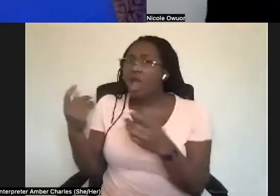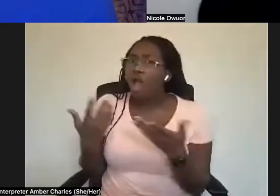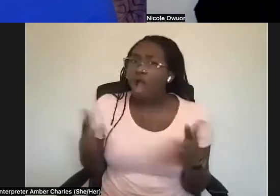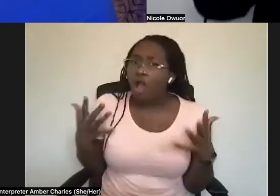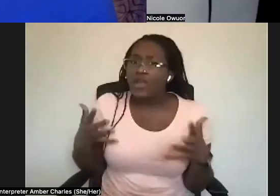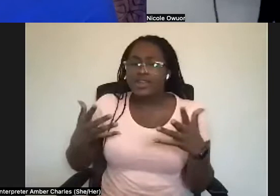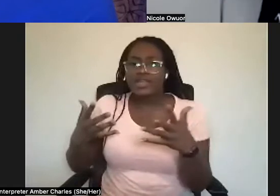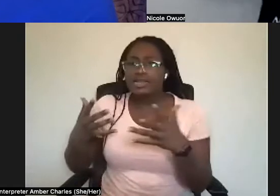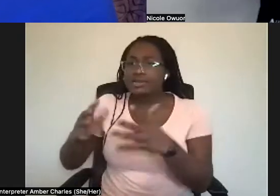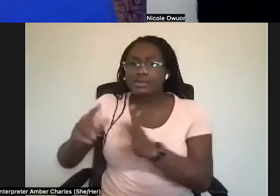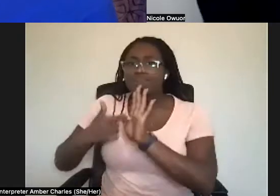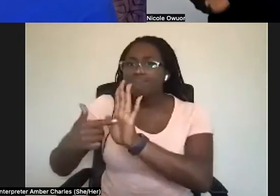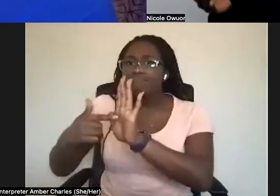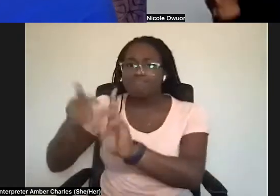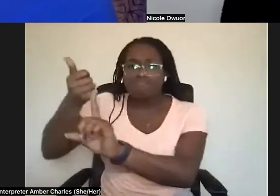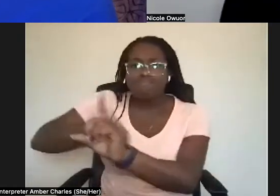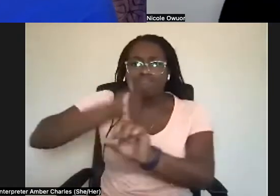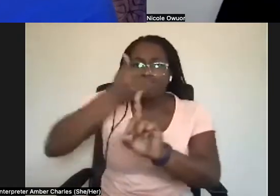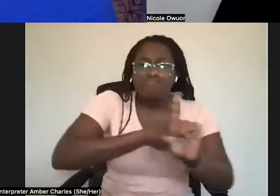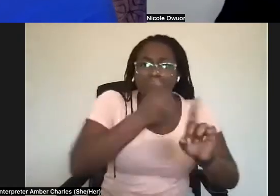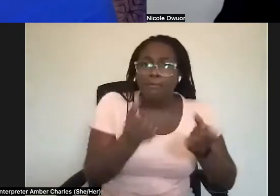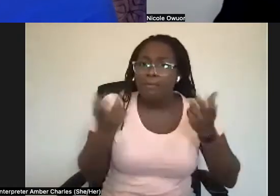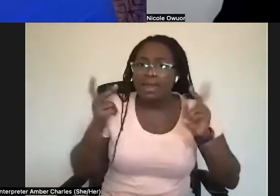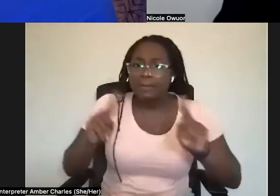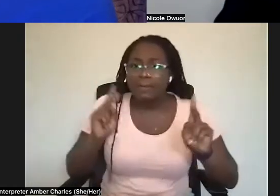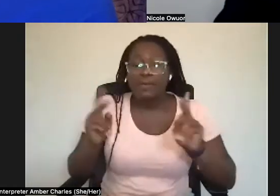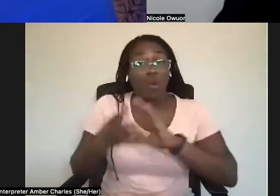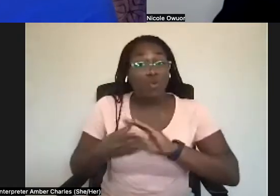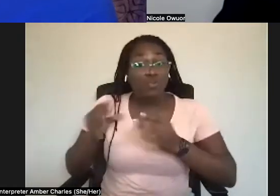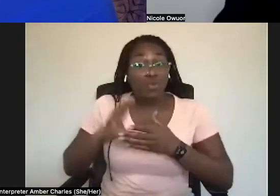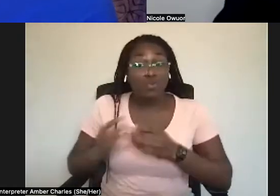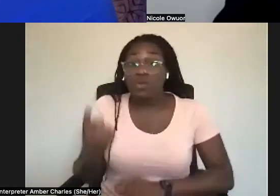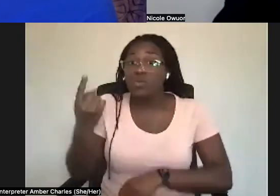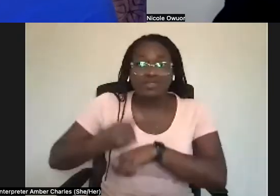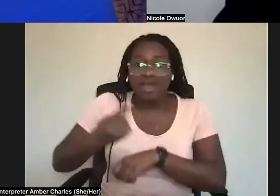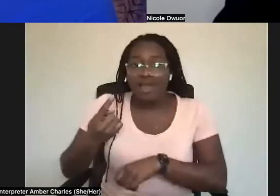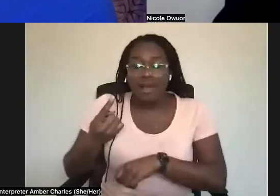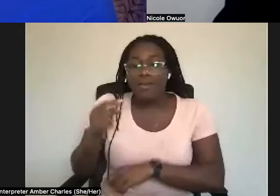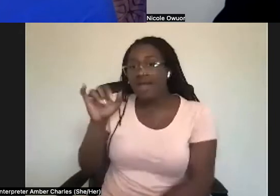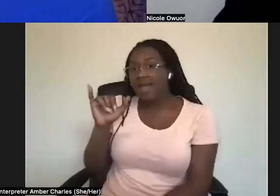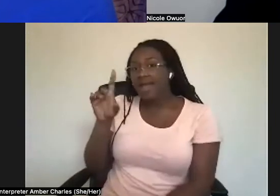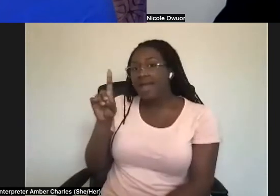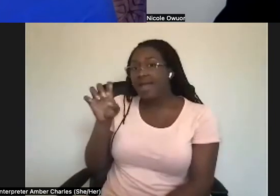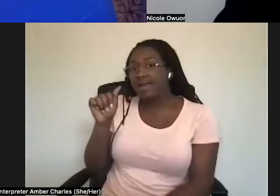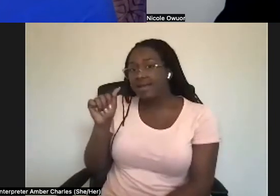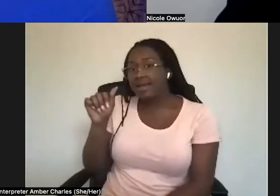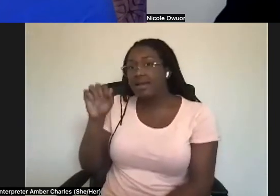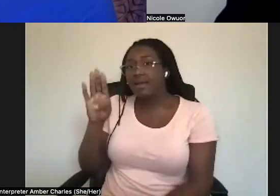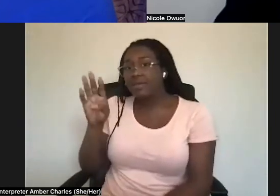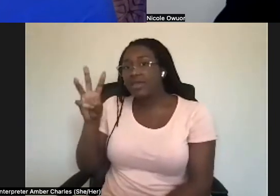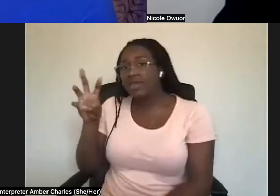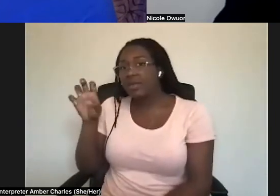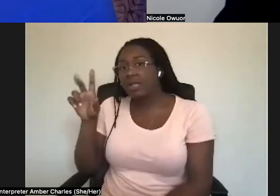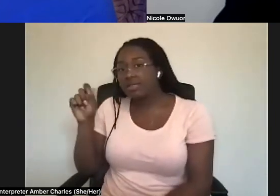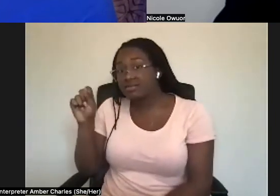different people, was this story of this one time that Ida B. Wells, a Black